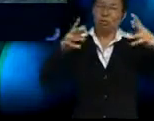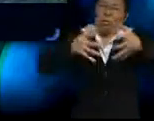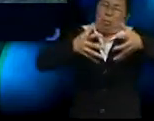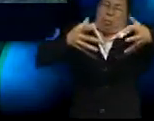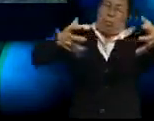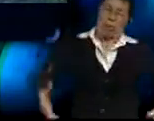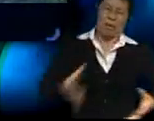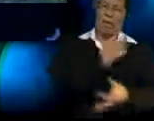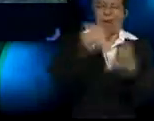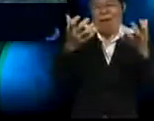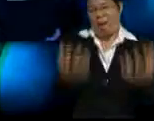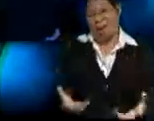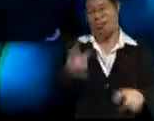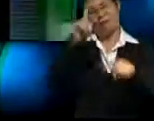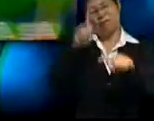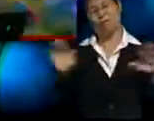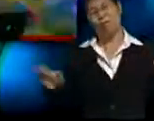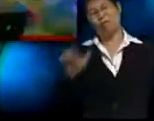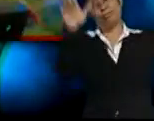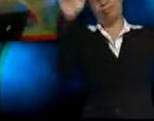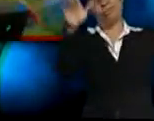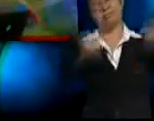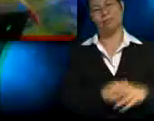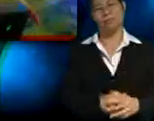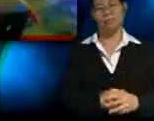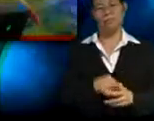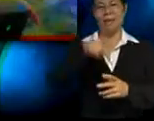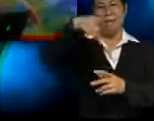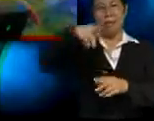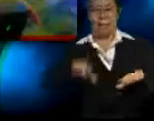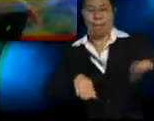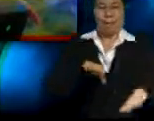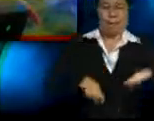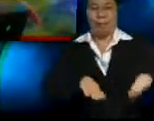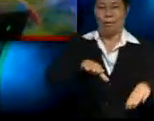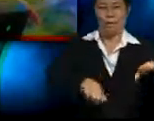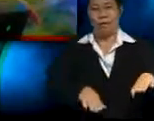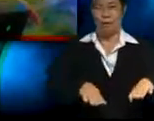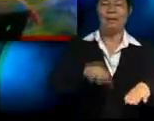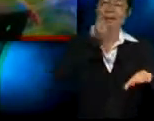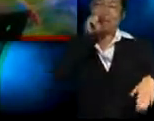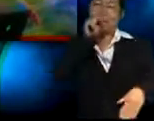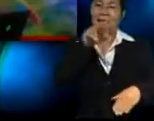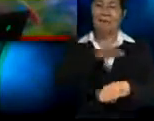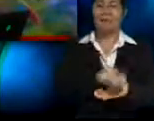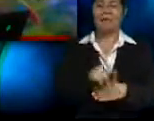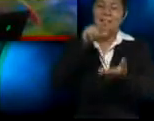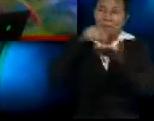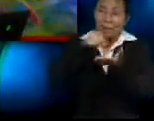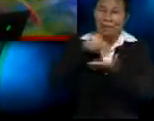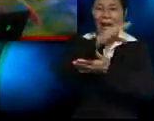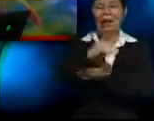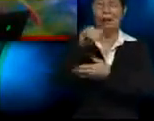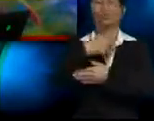big and heavy to fly. Penguins, eagles, ducks, hens, and